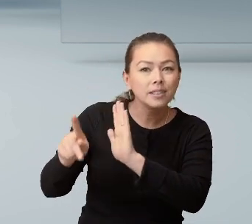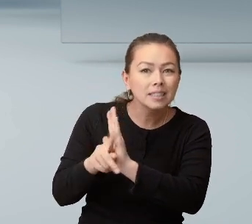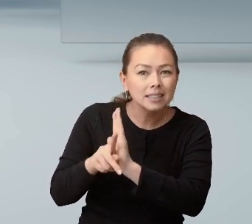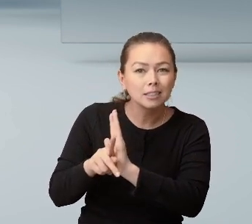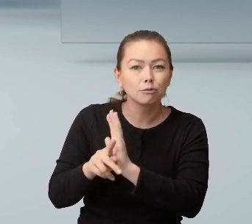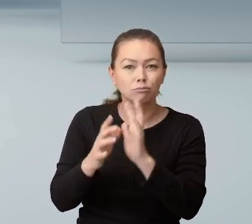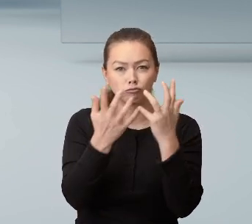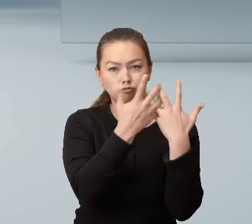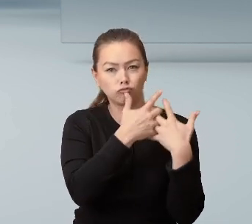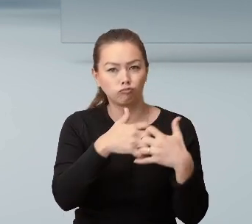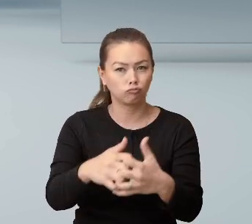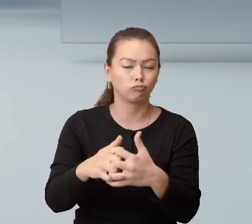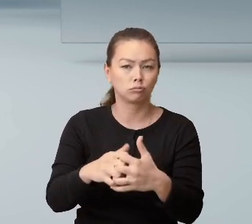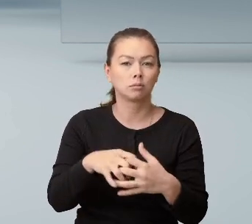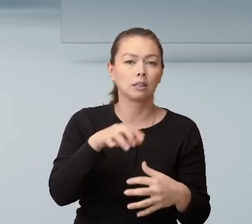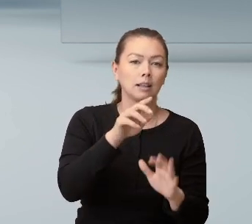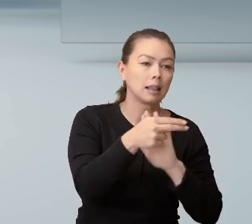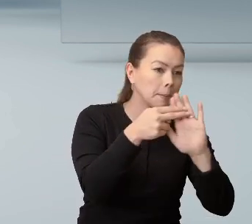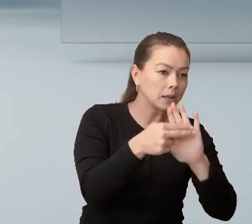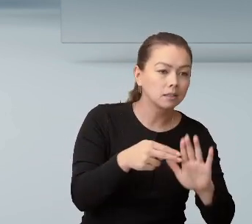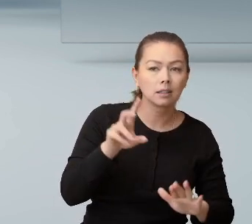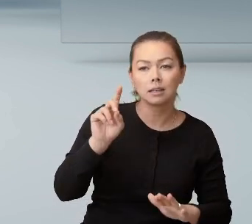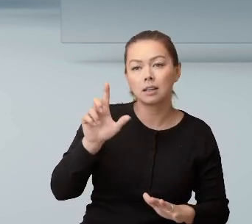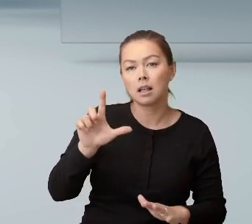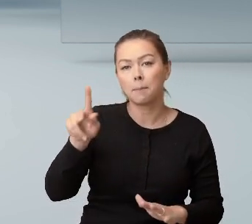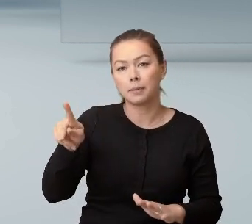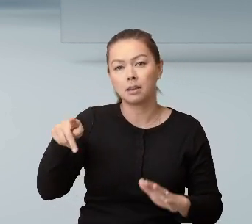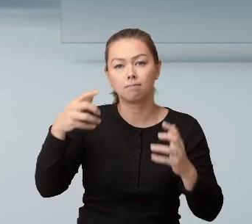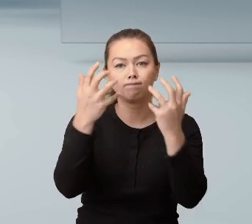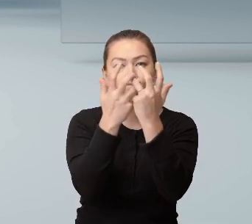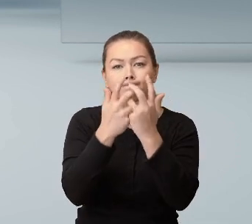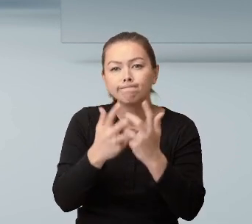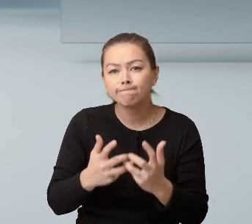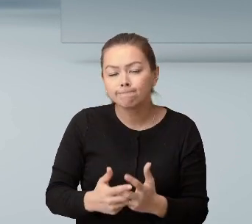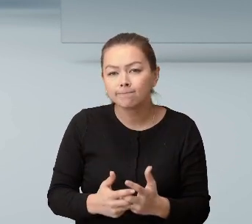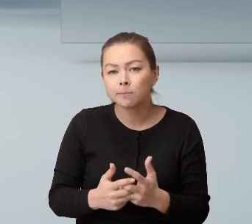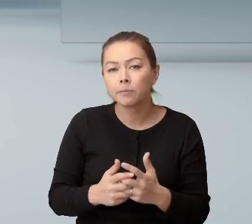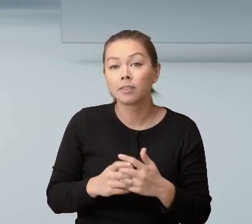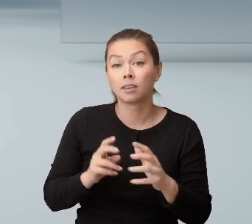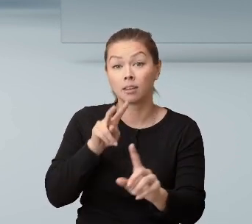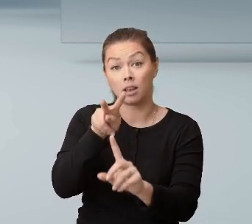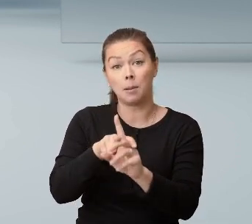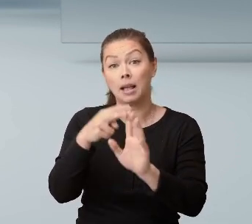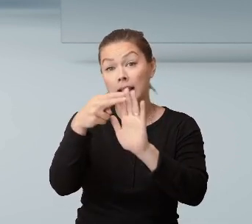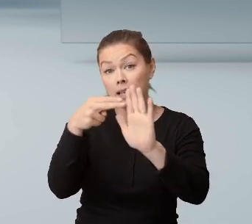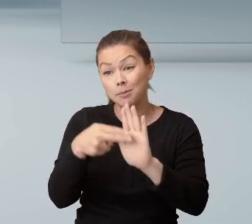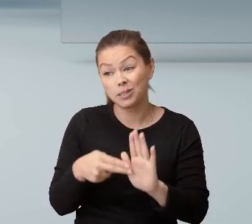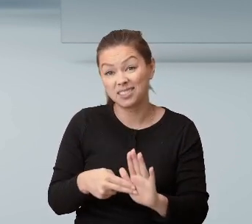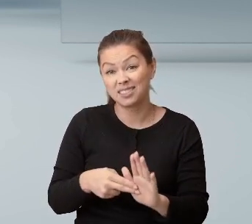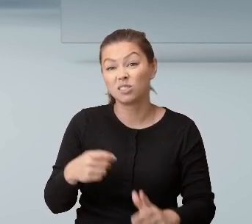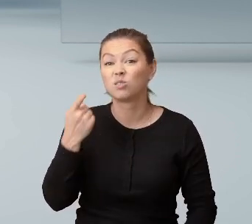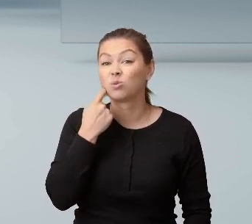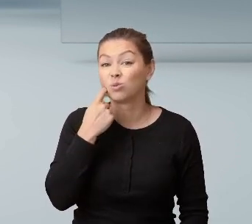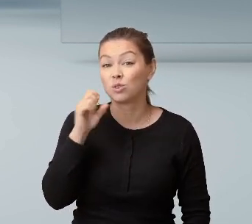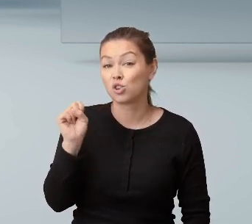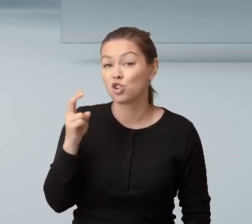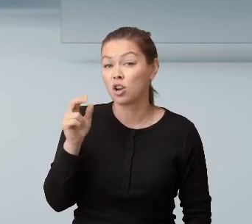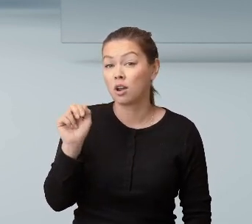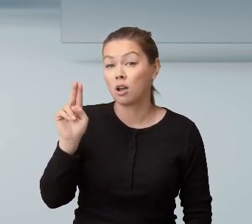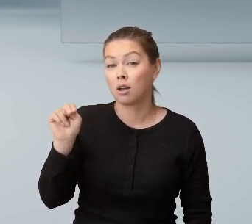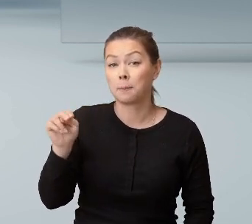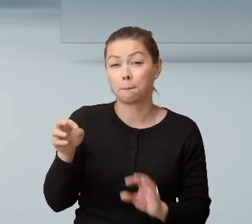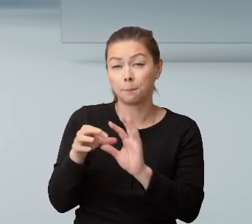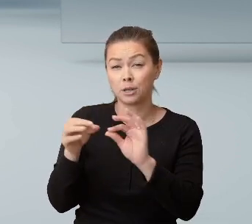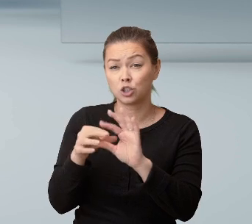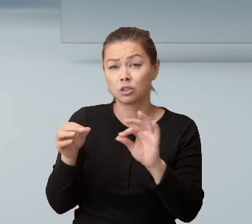your policies from your labels and DLP aspect, apply those labels, and as